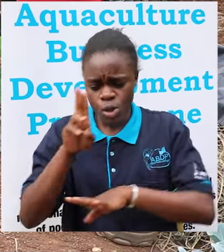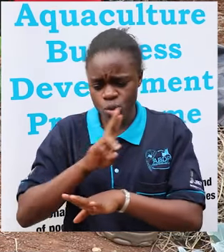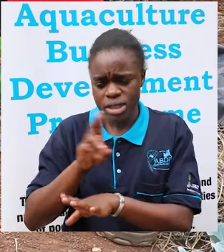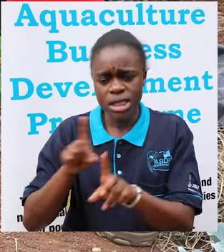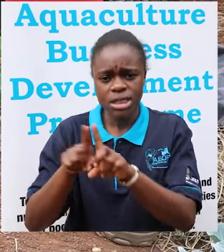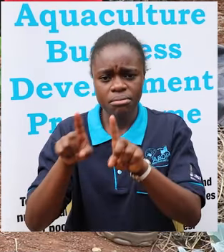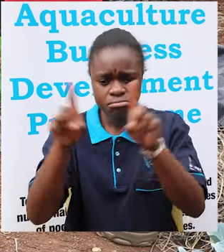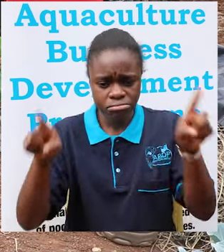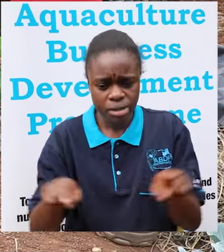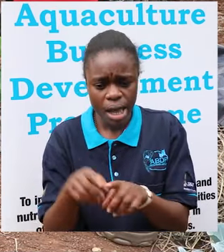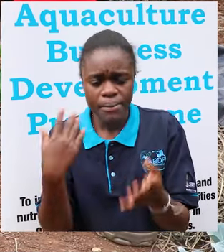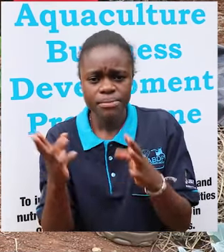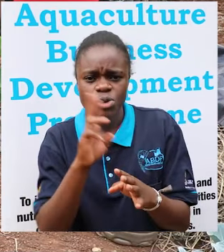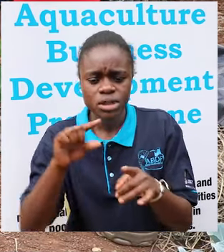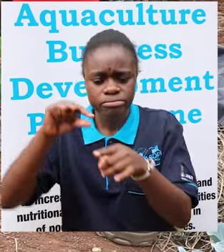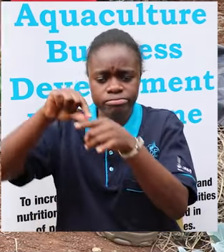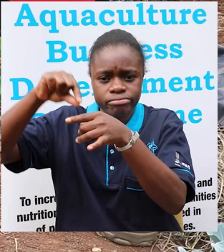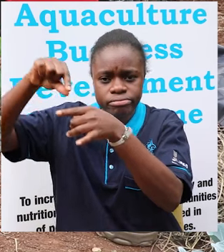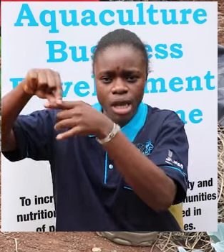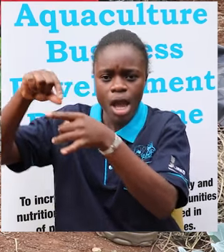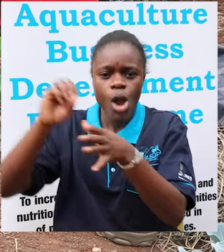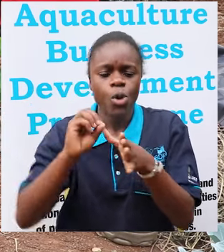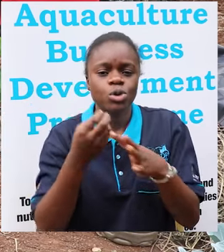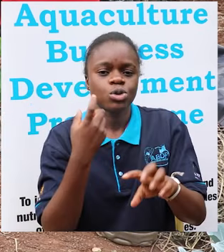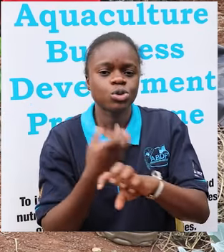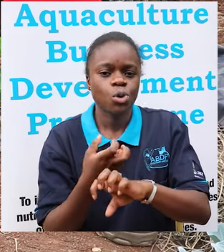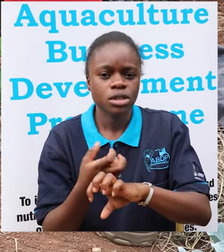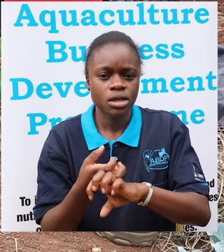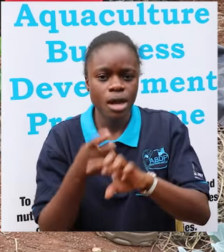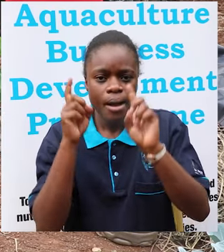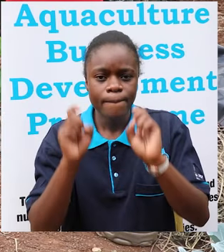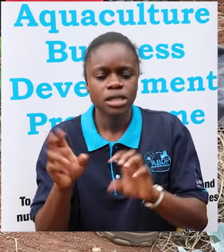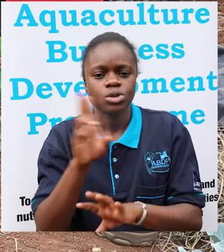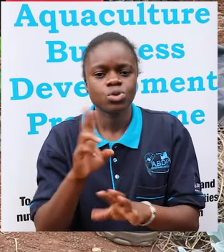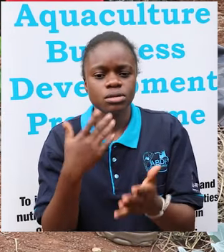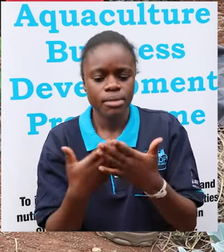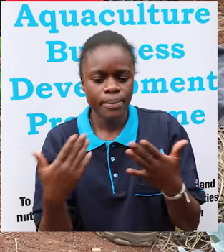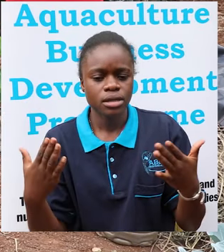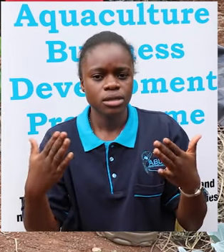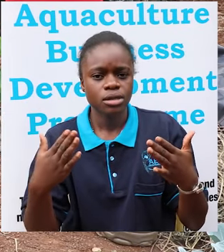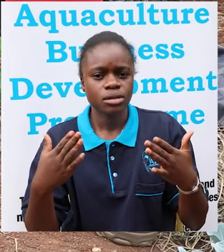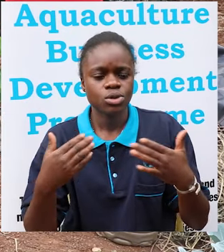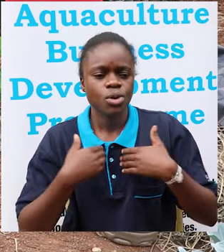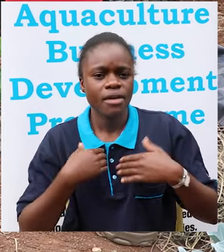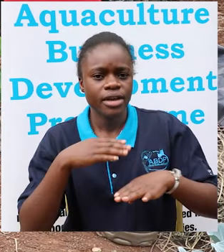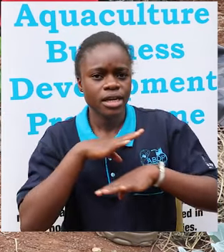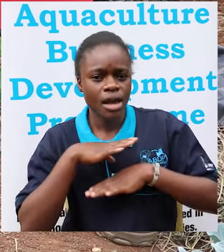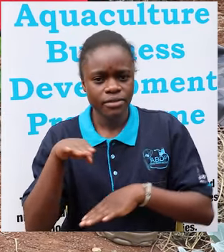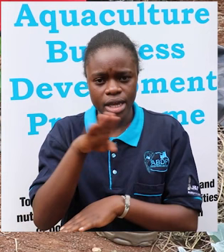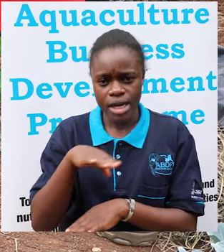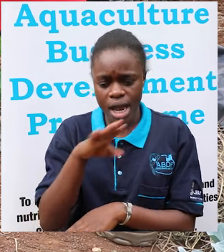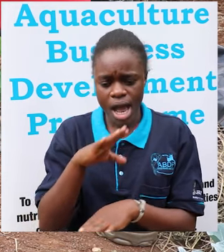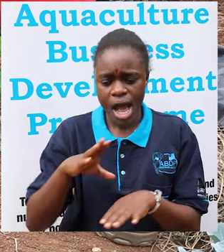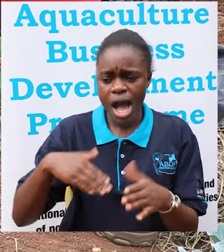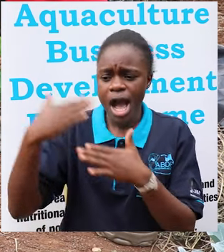and then you firm it from the sides. You can use pegs or you can even put big stones to make sure the paper is being held in place.